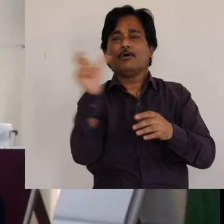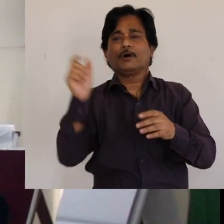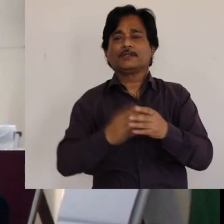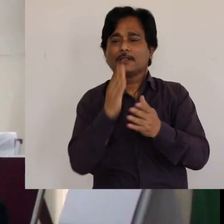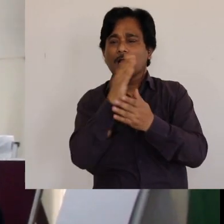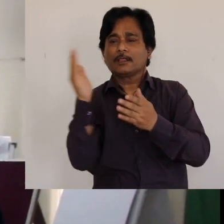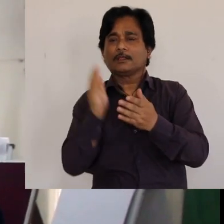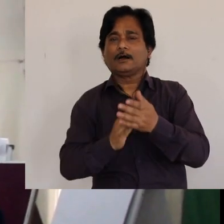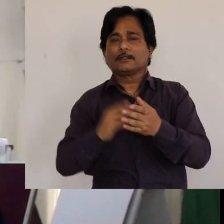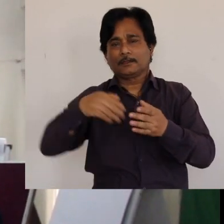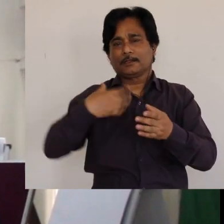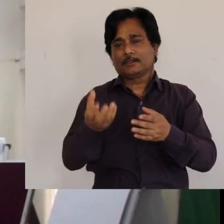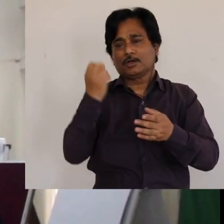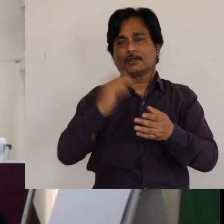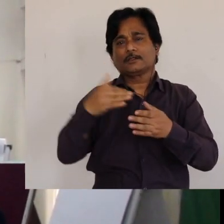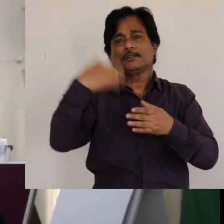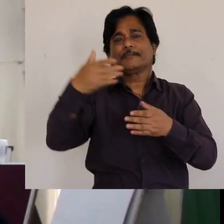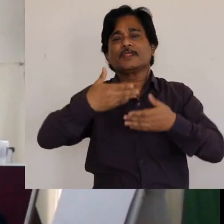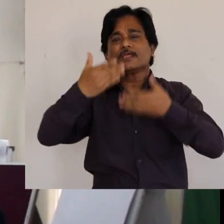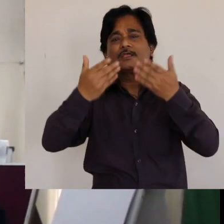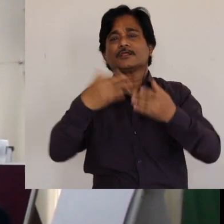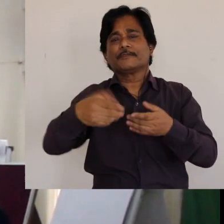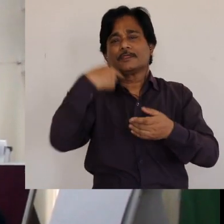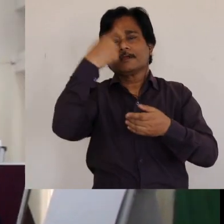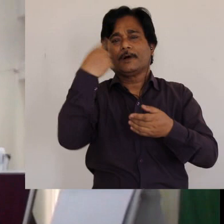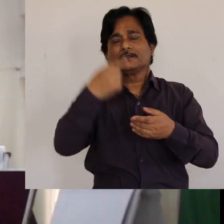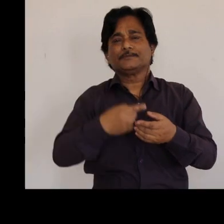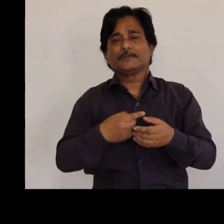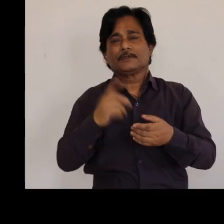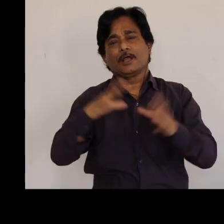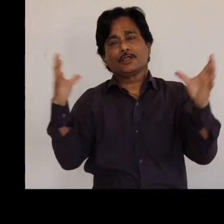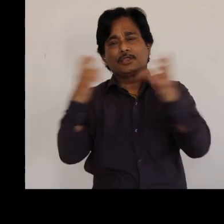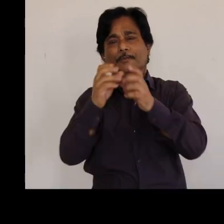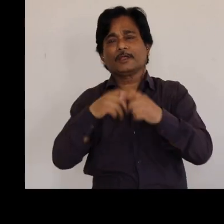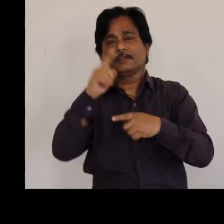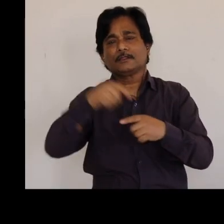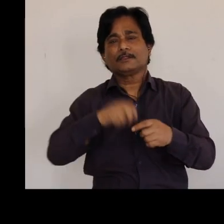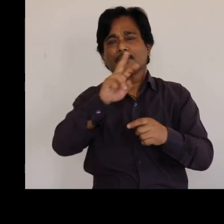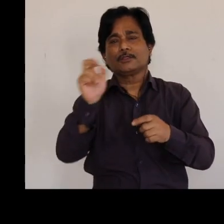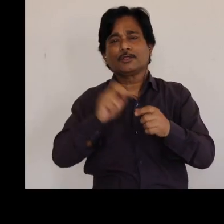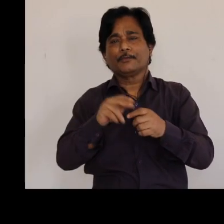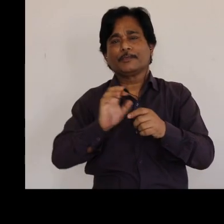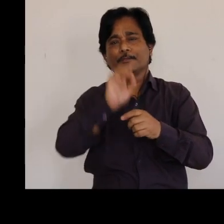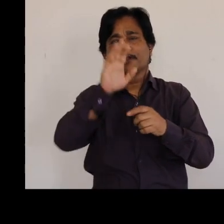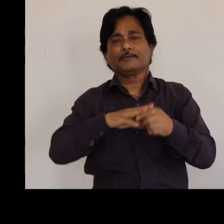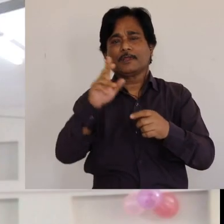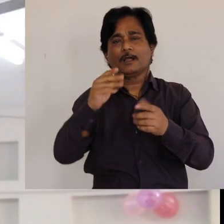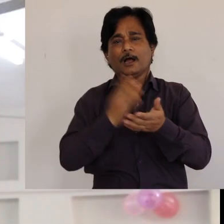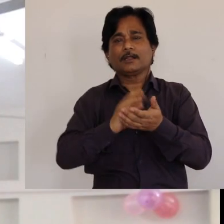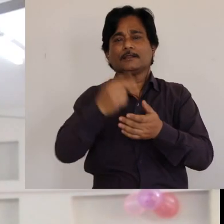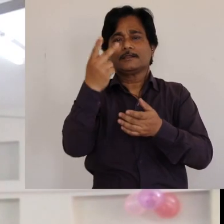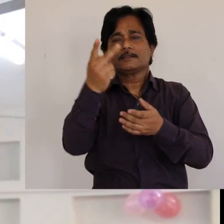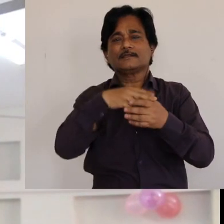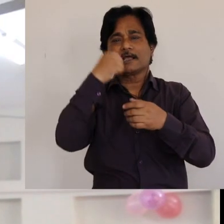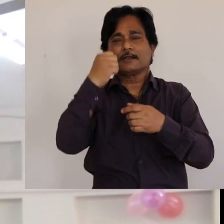the categories as needed after discussing with participants. Altogether, total 20 presentations were made on the second